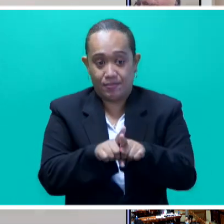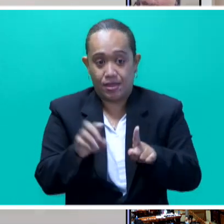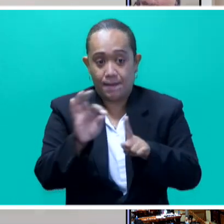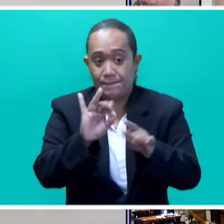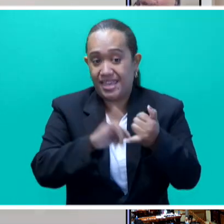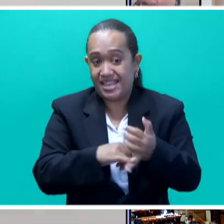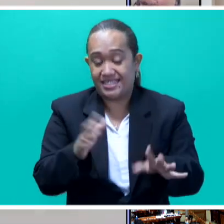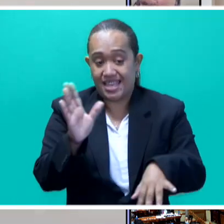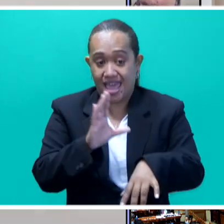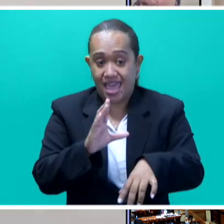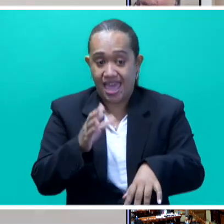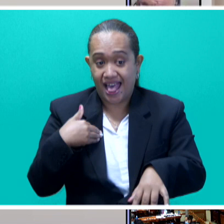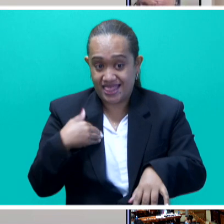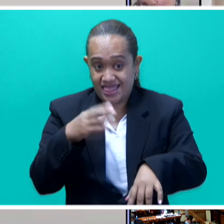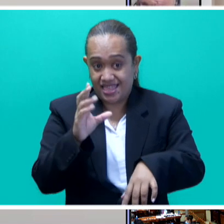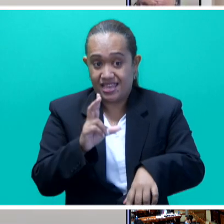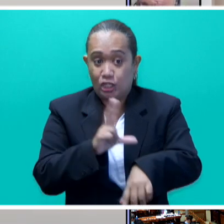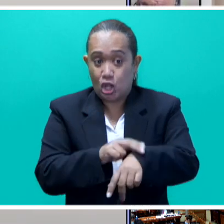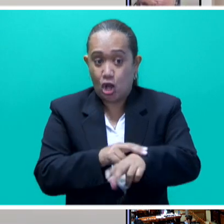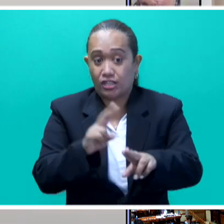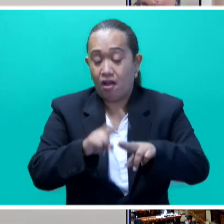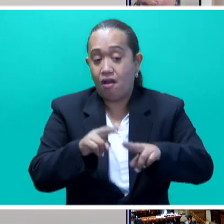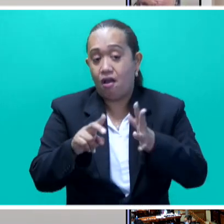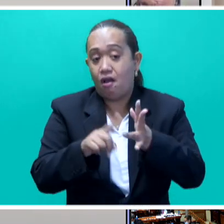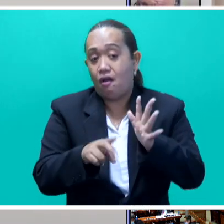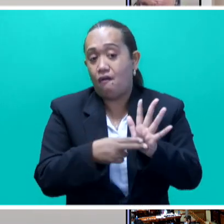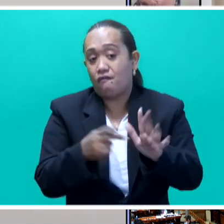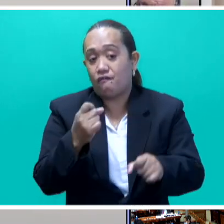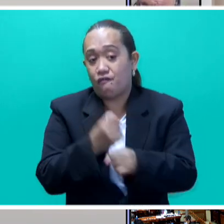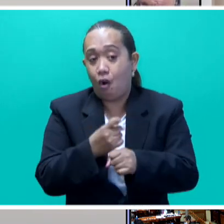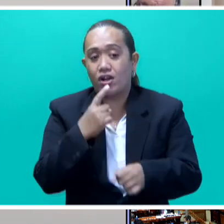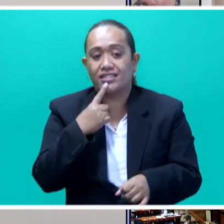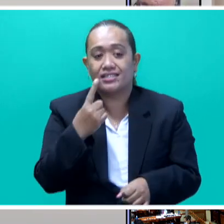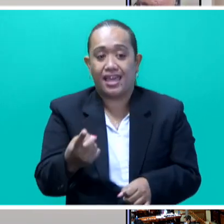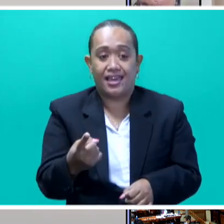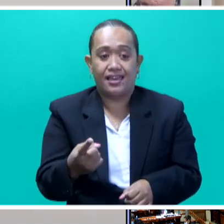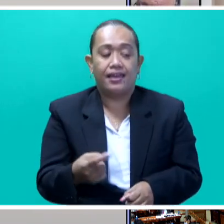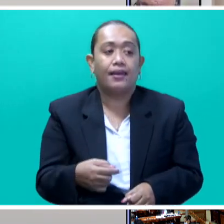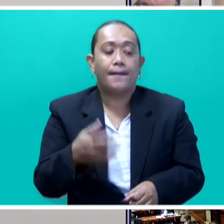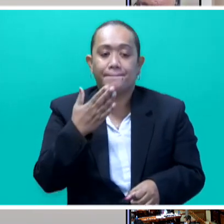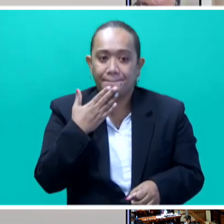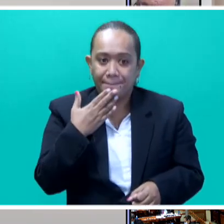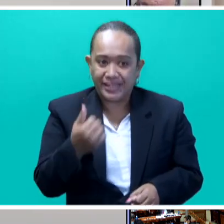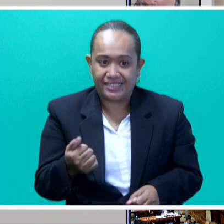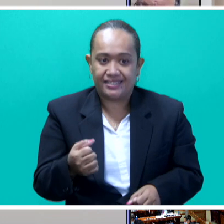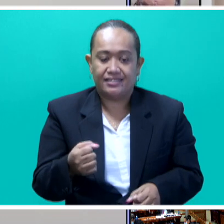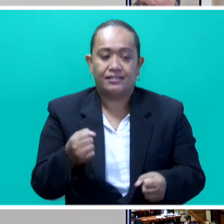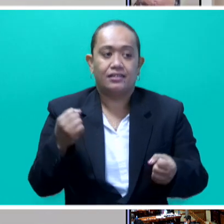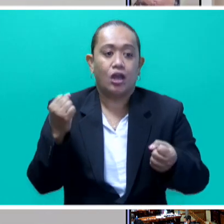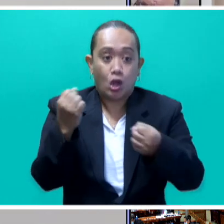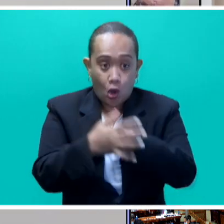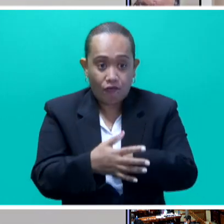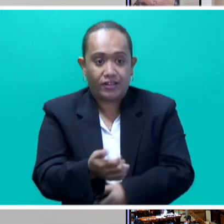Dr. Fong, vaccine and COVID-safe precautions act as a multiple dead end or roadblock for the virus